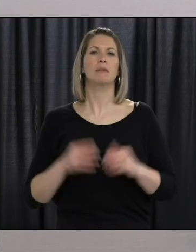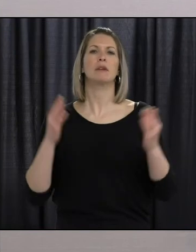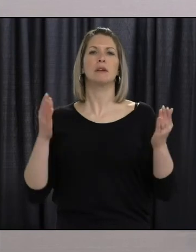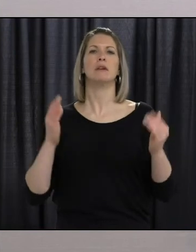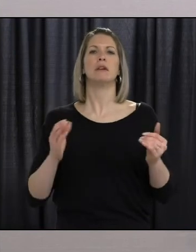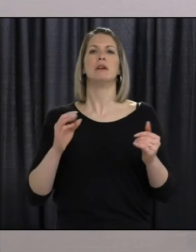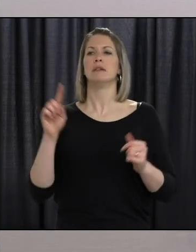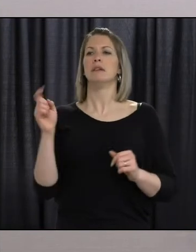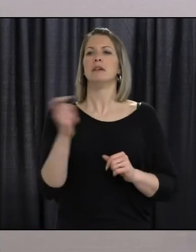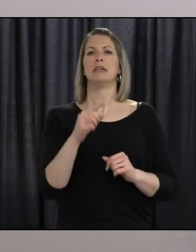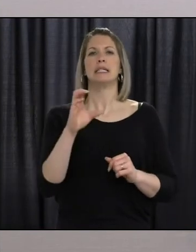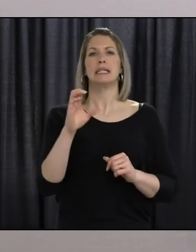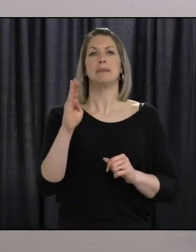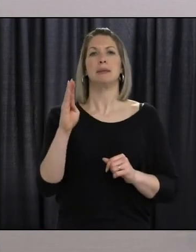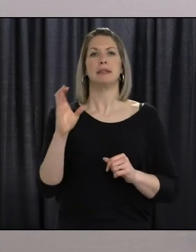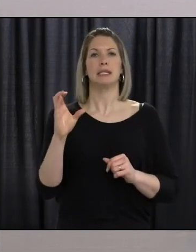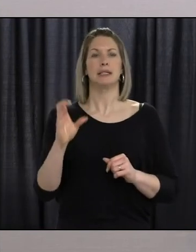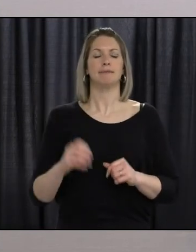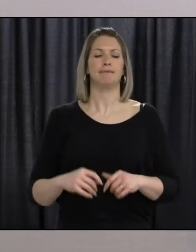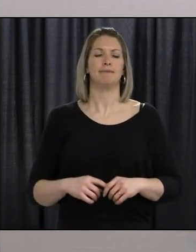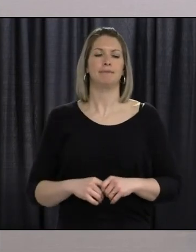CBC News. Please go ahead.